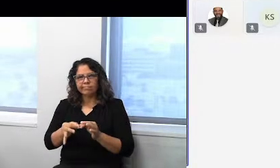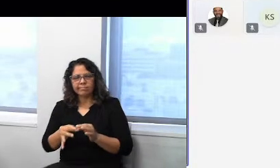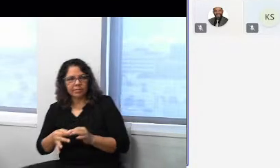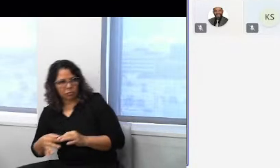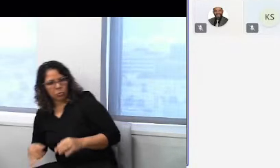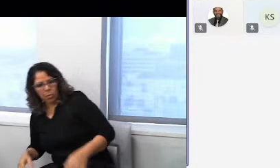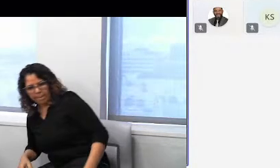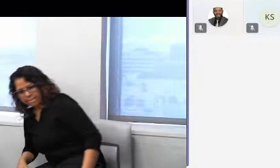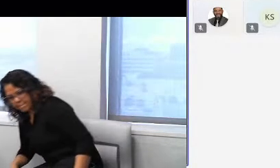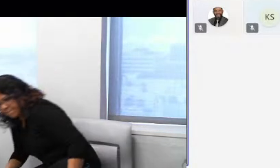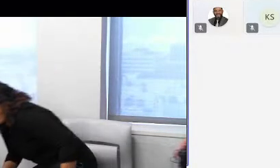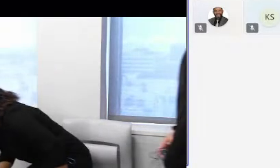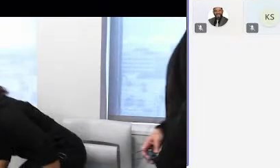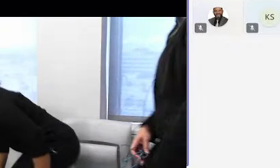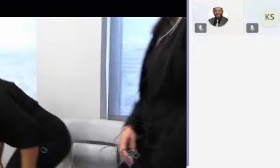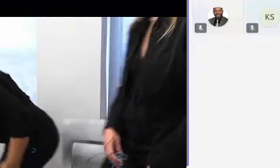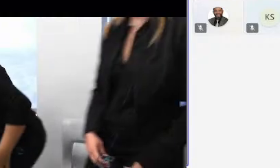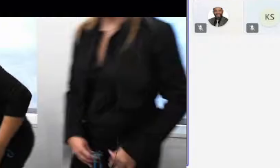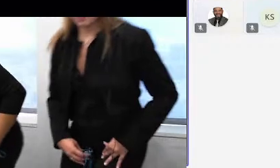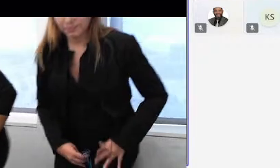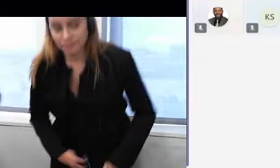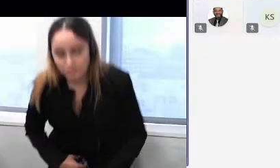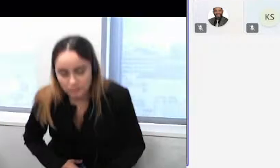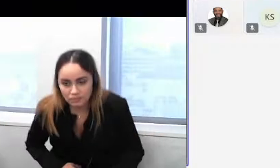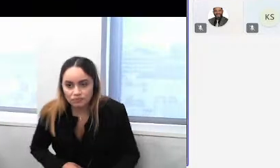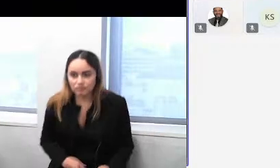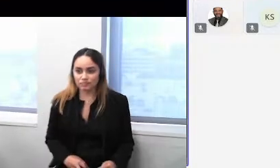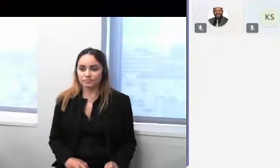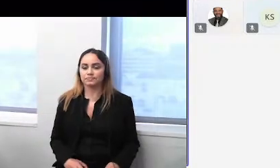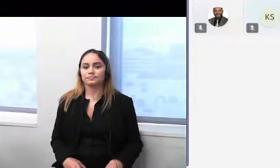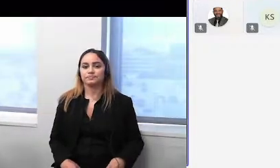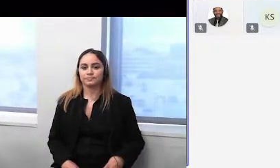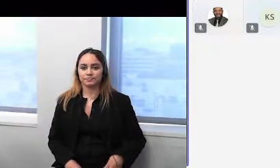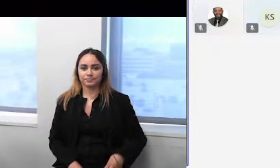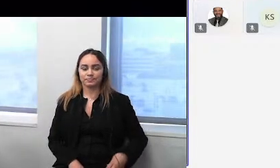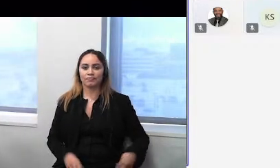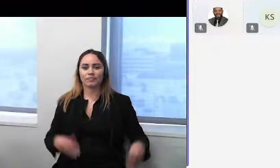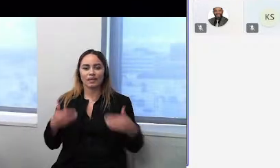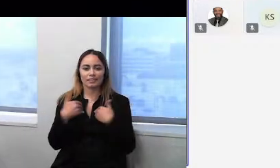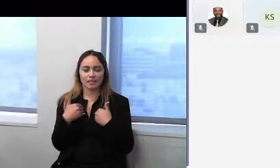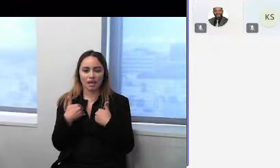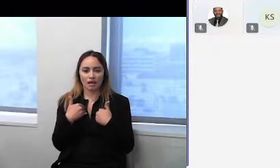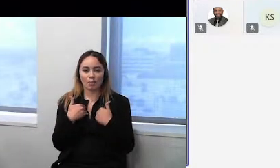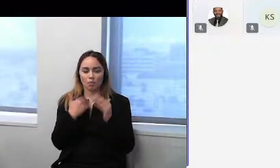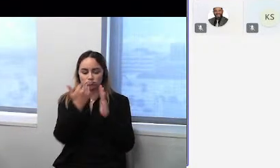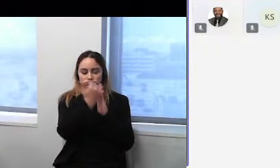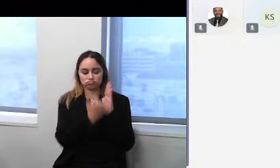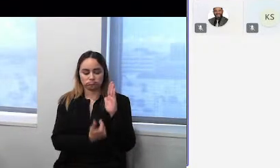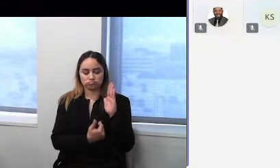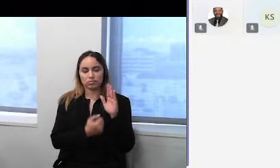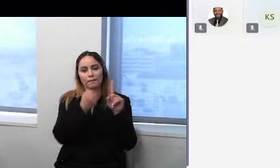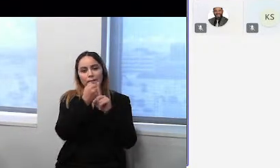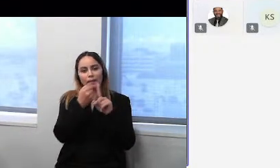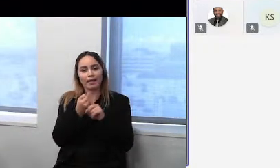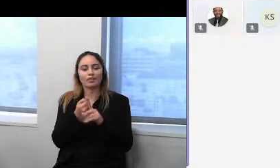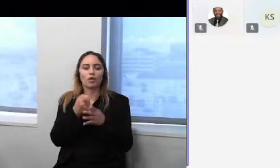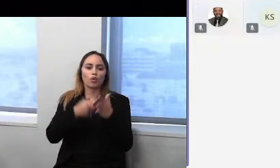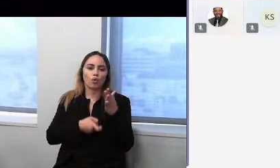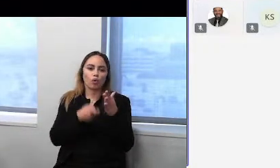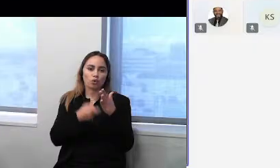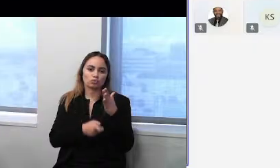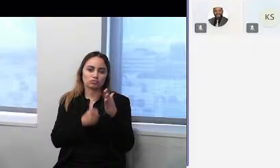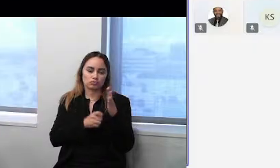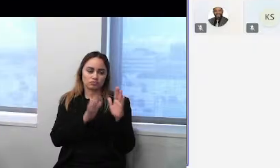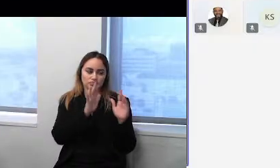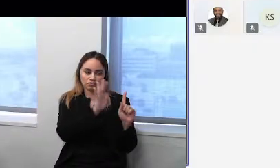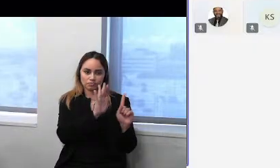of already identified impact and the cost associated with it. I'm going to depart from the premises and